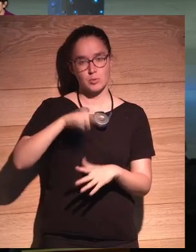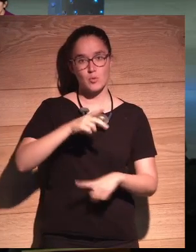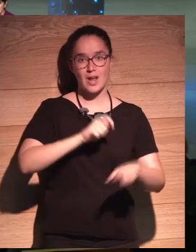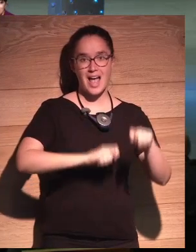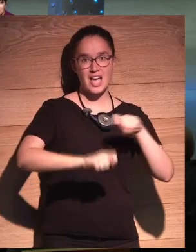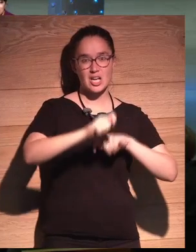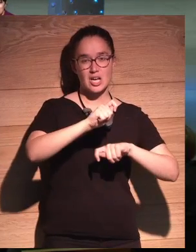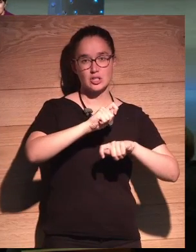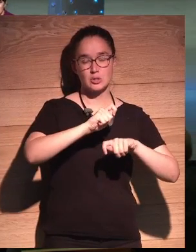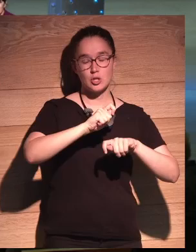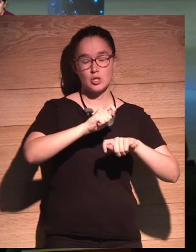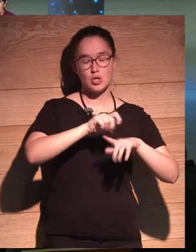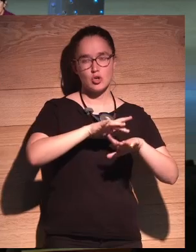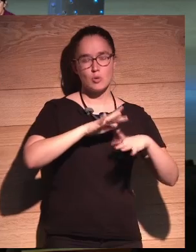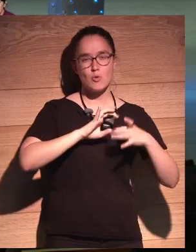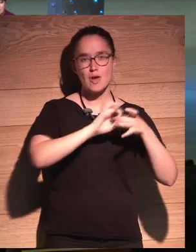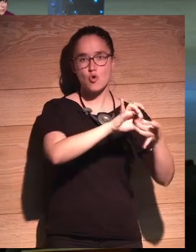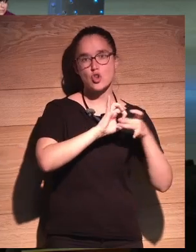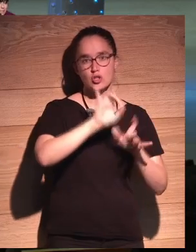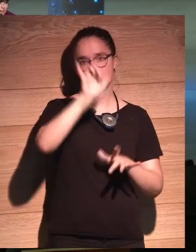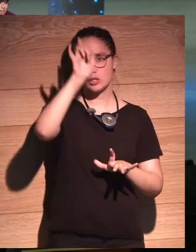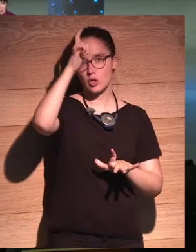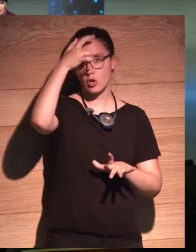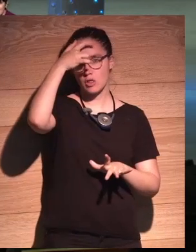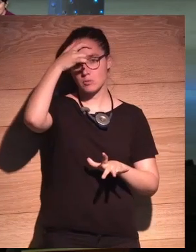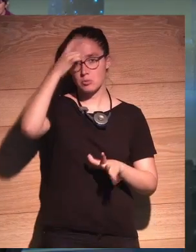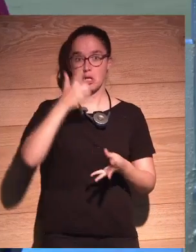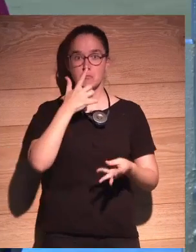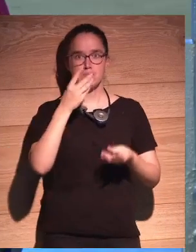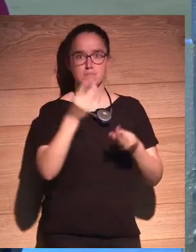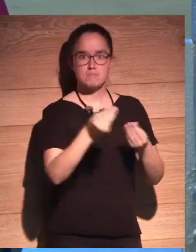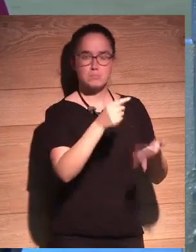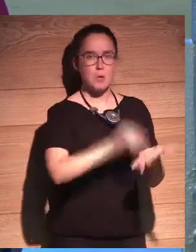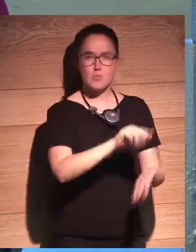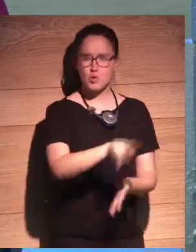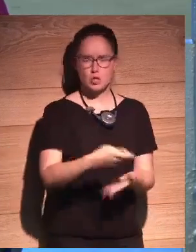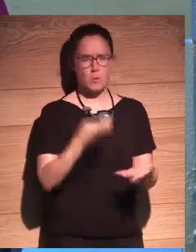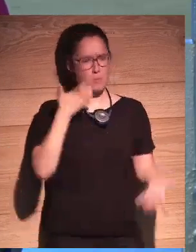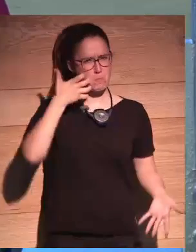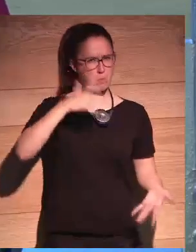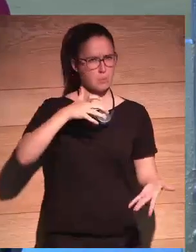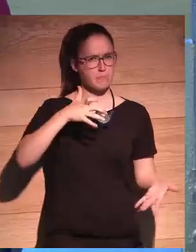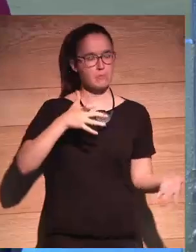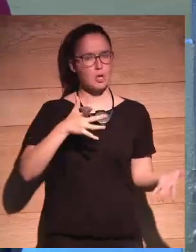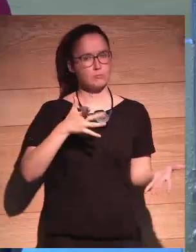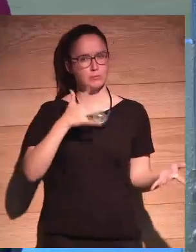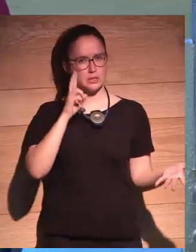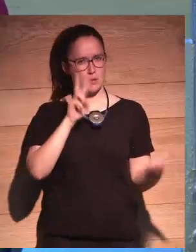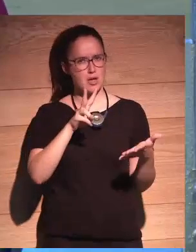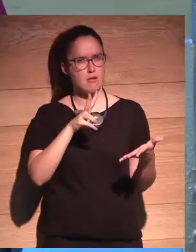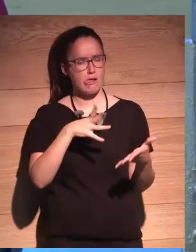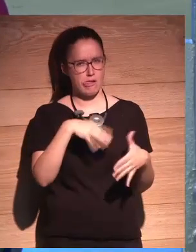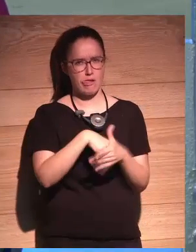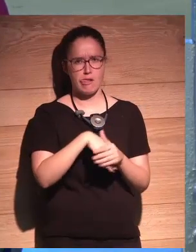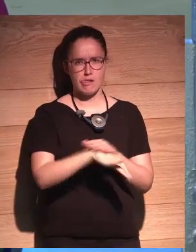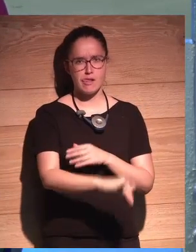It is an association of concepts that is probably not very intuitive or